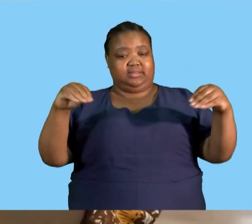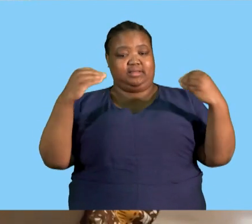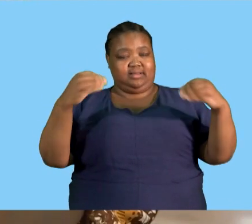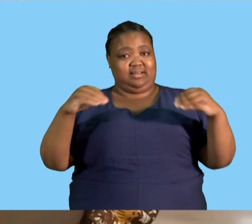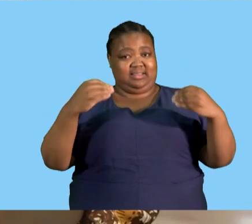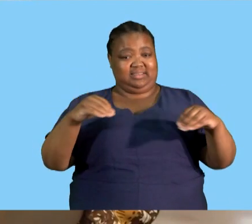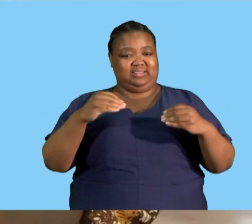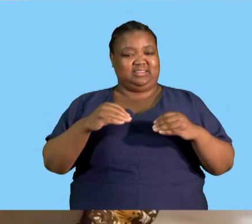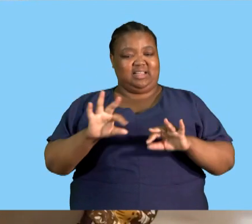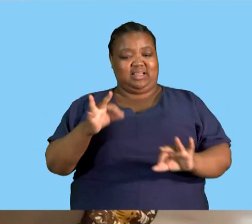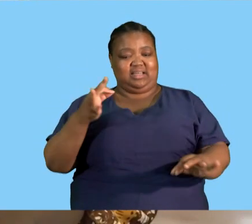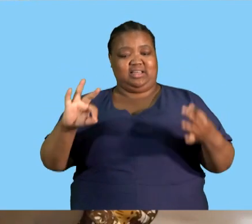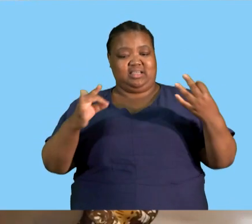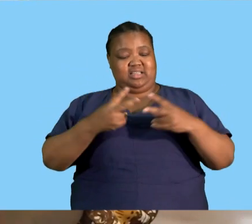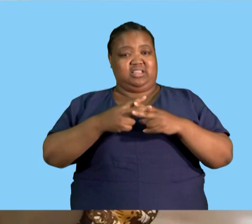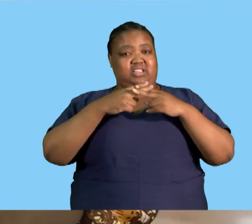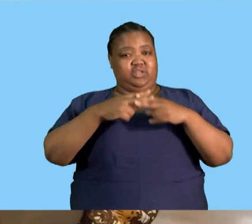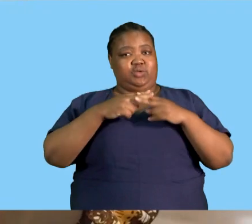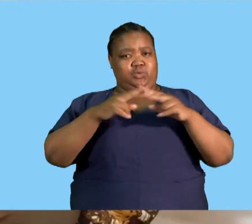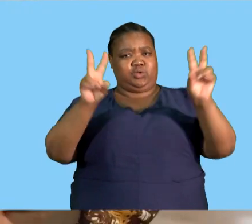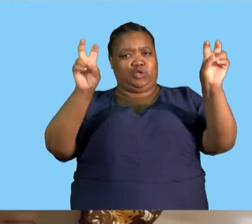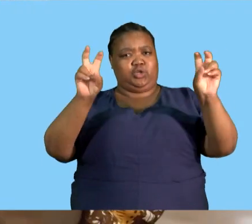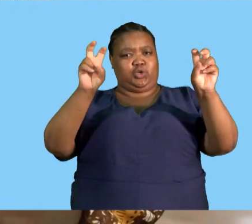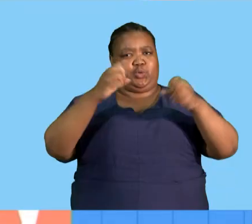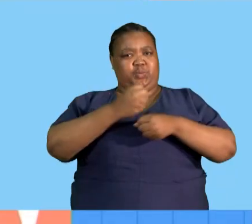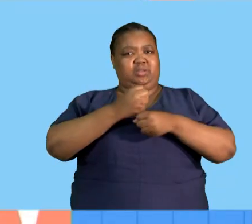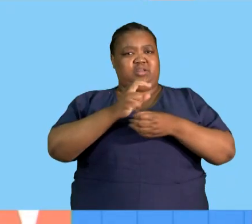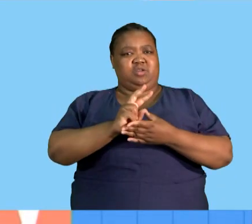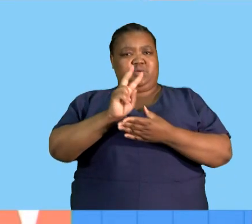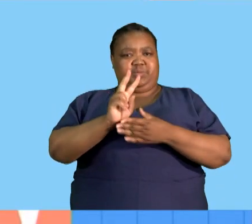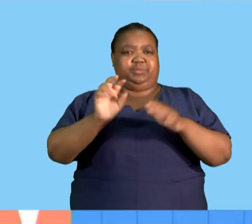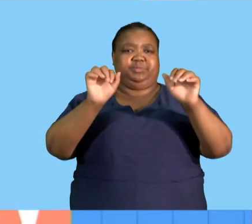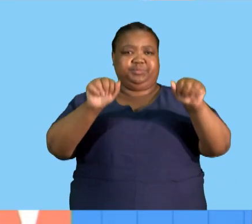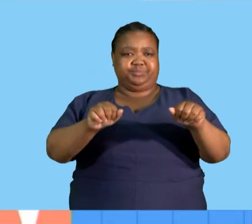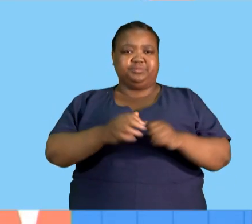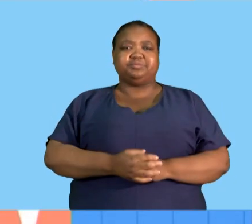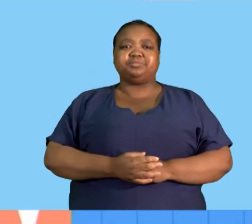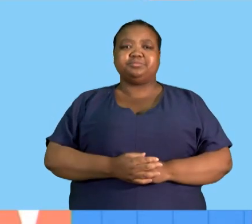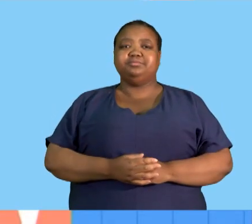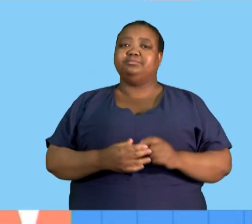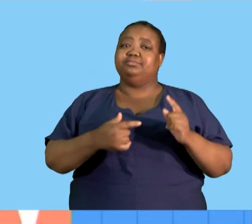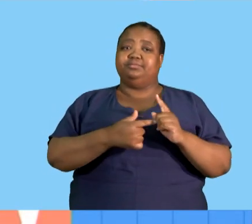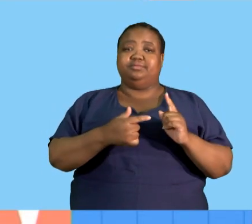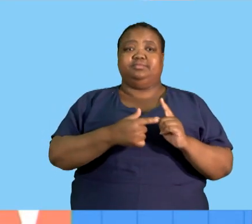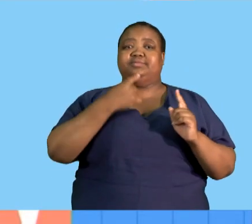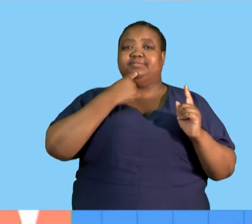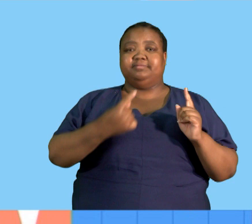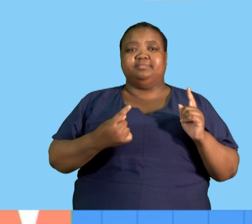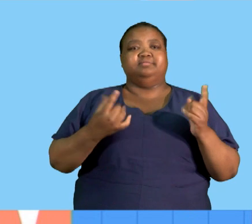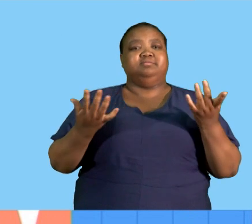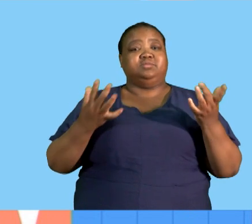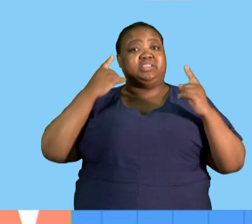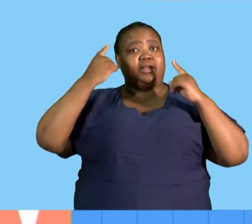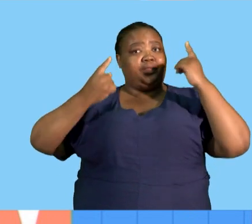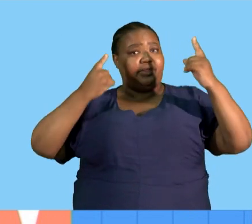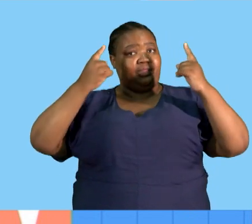Analysis Tools. It's a grade 12 topic. Right. Alvin Toffler says, did you know you've got to think